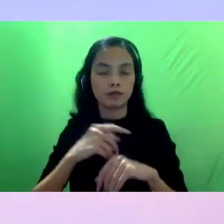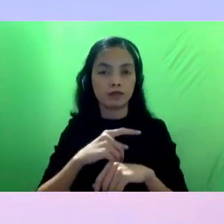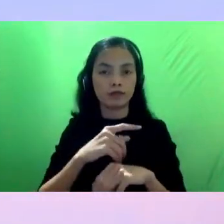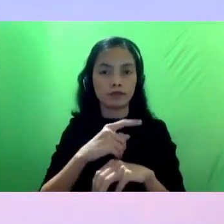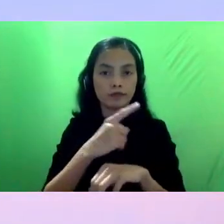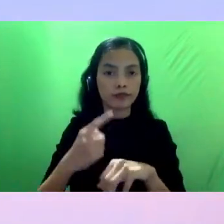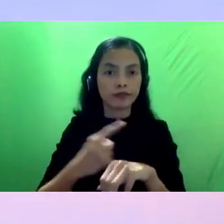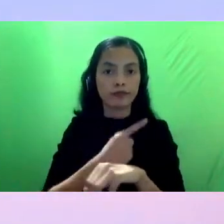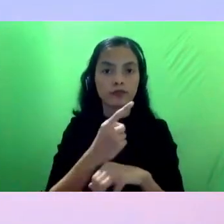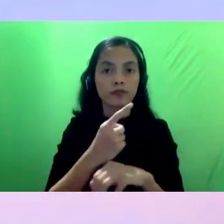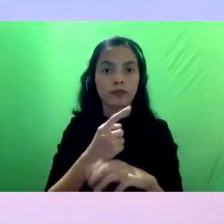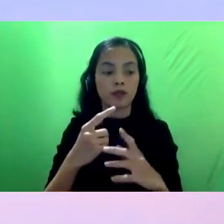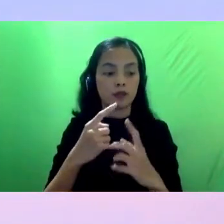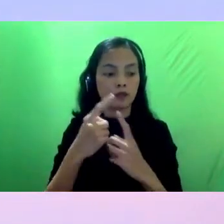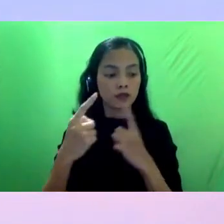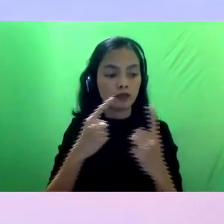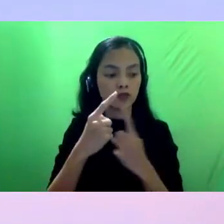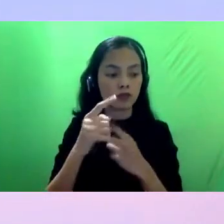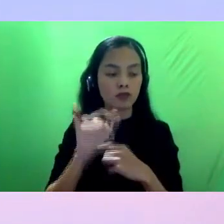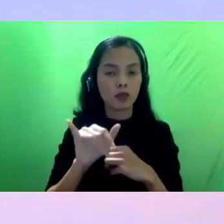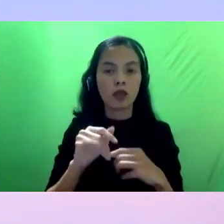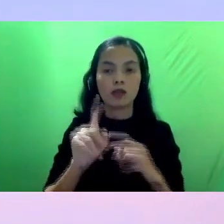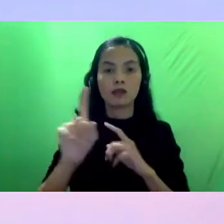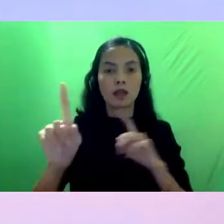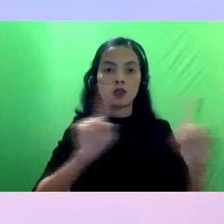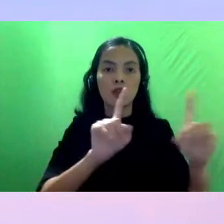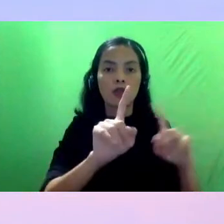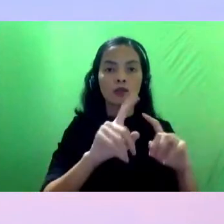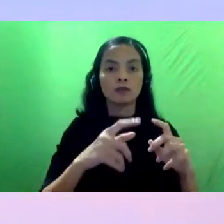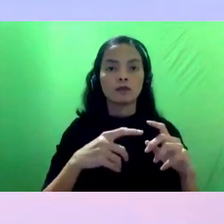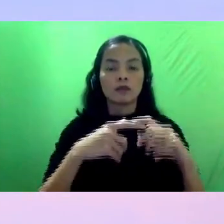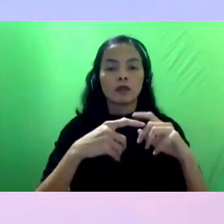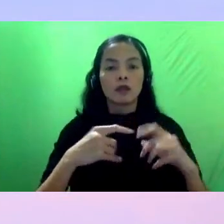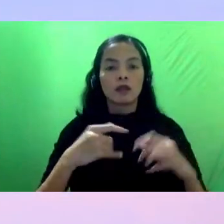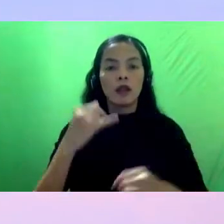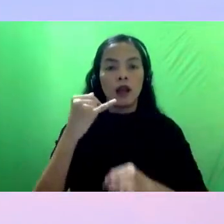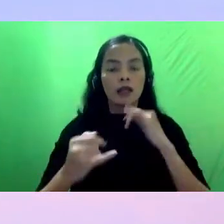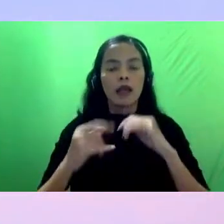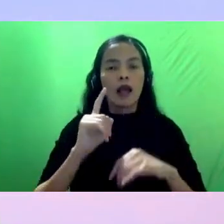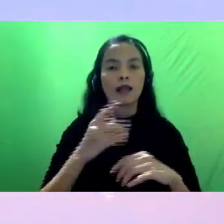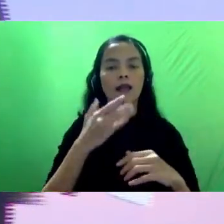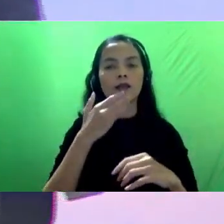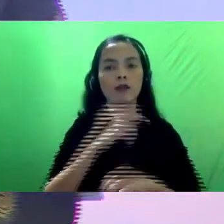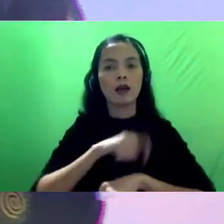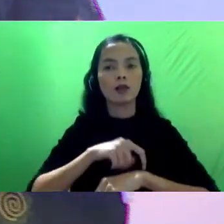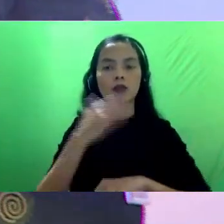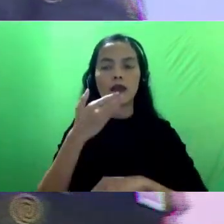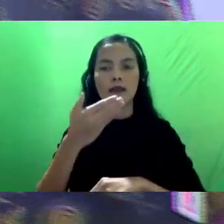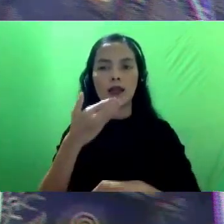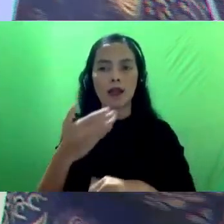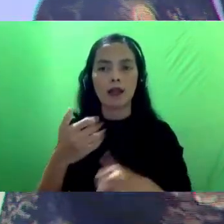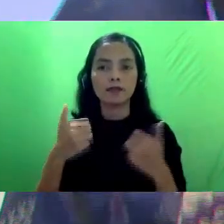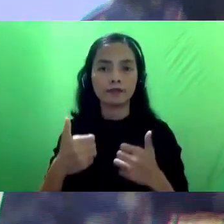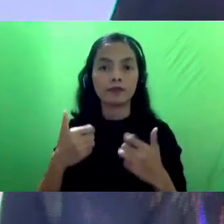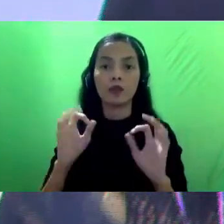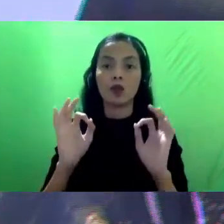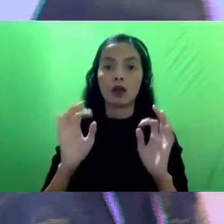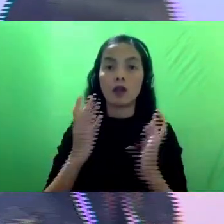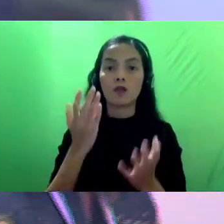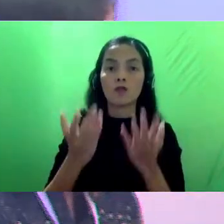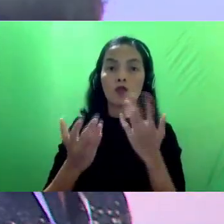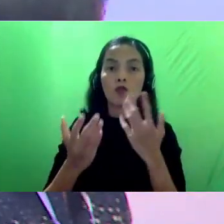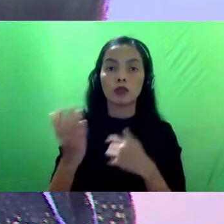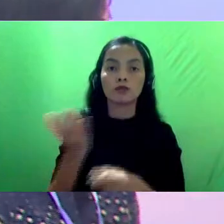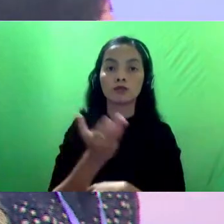one by one, and then at the end of the session, we will have a Q&A discussion. So maybe I would like to pose the first